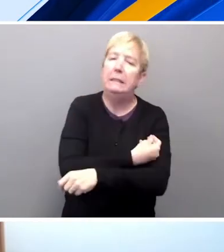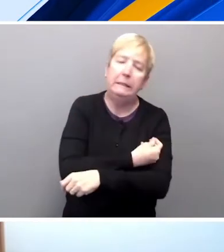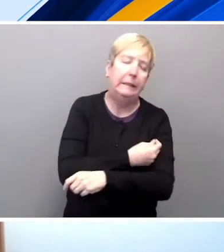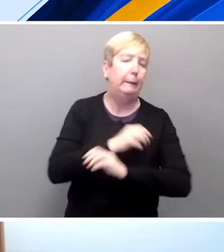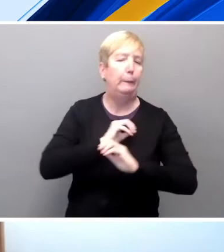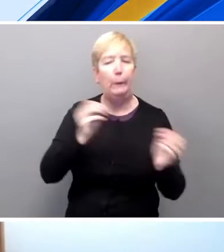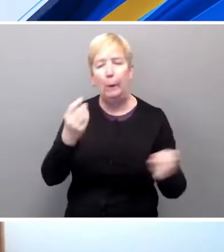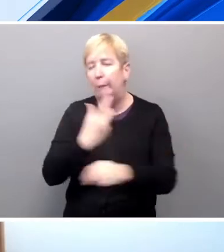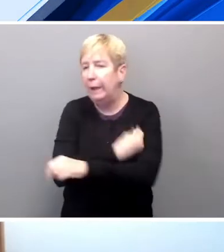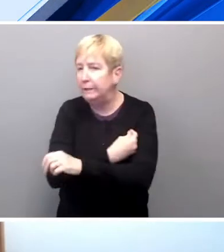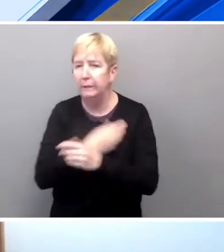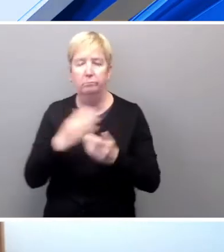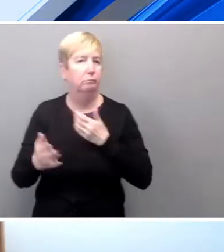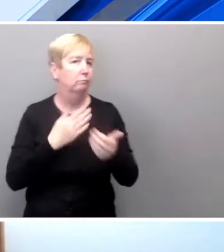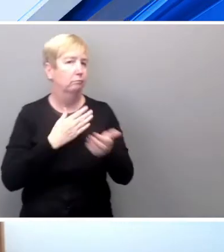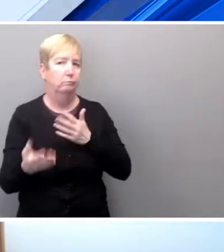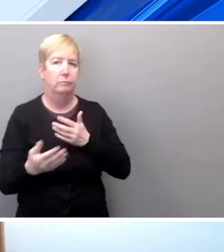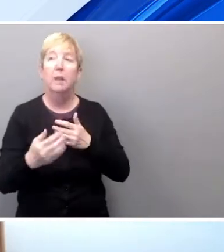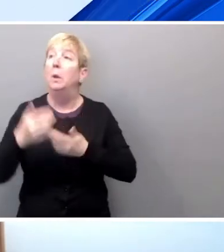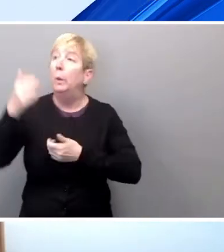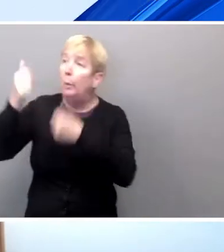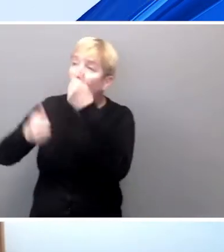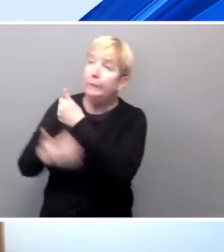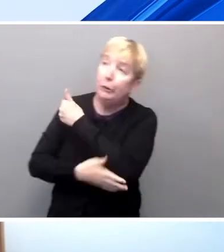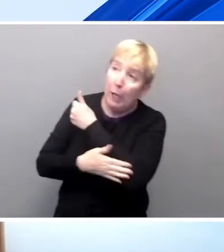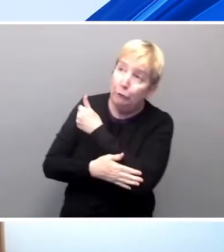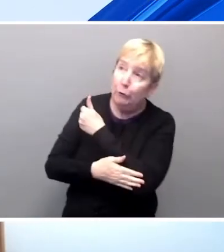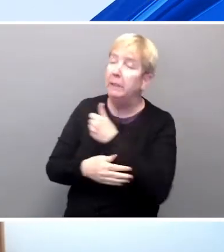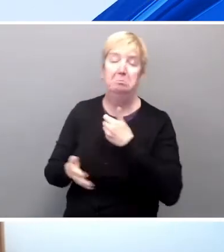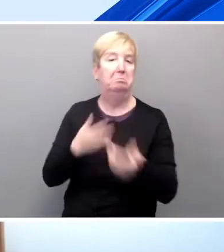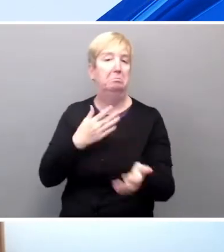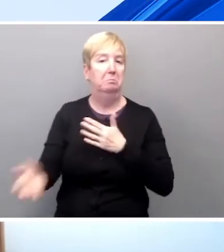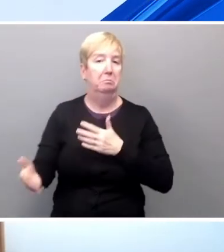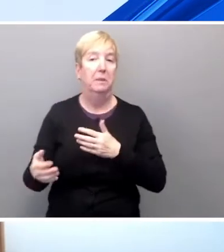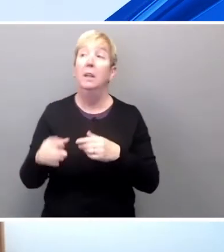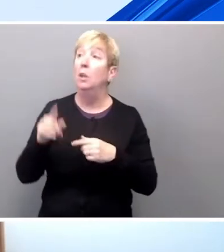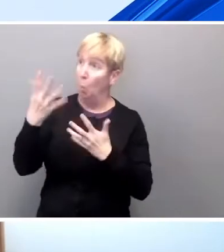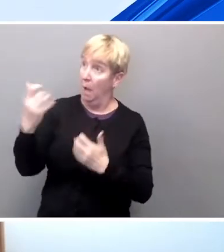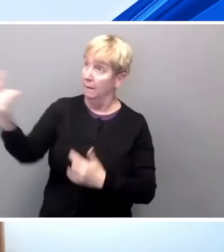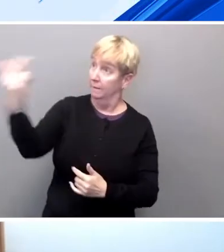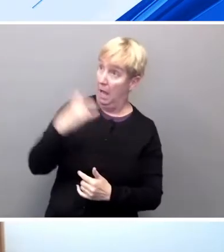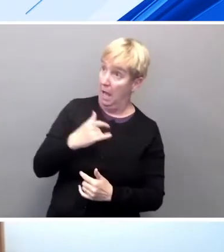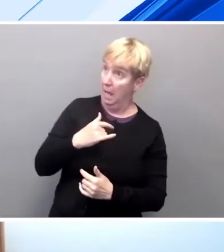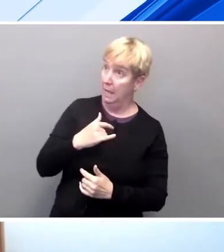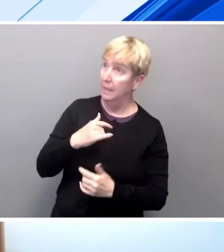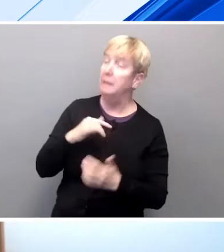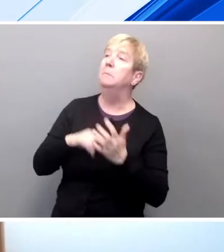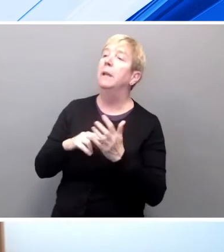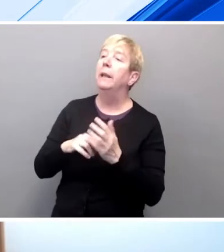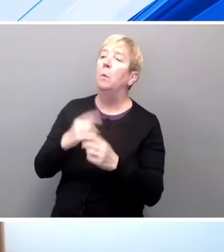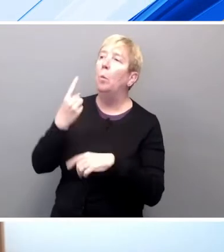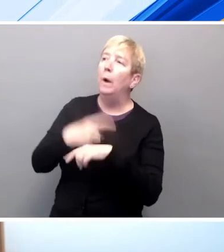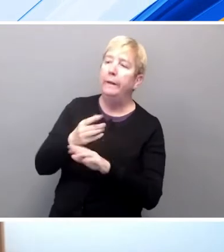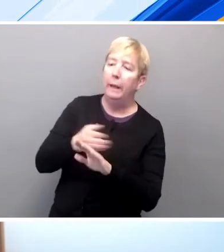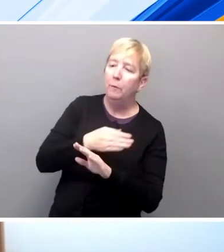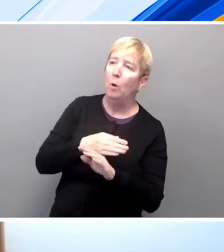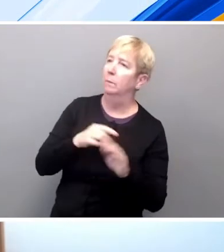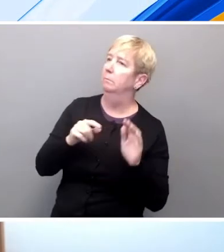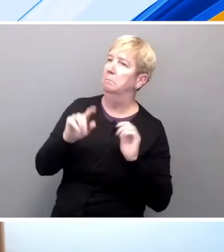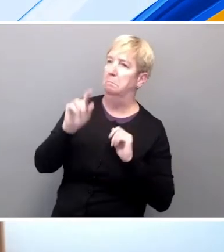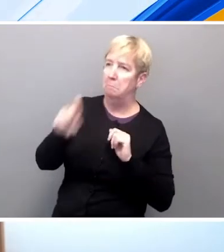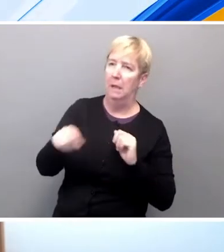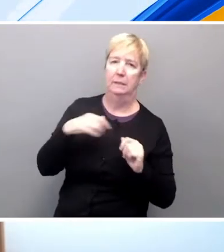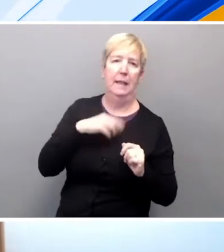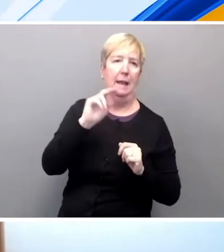vaccine status is or which country your travel is originating from. So we're going to want to see that negative. And there